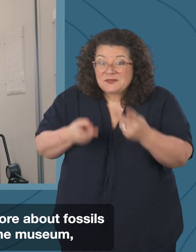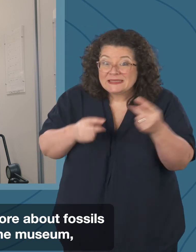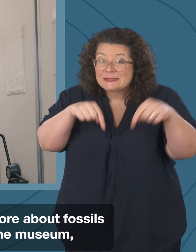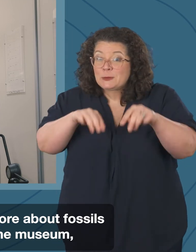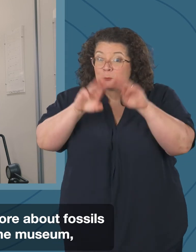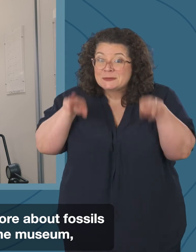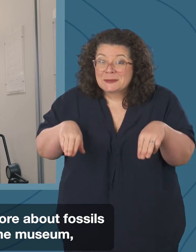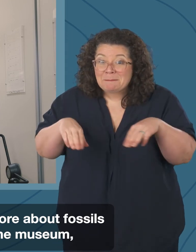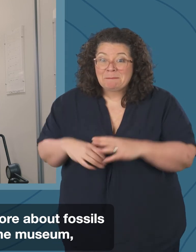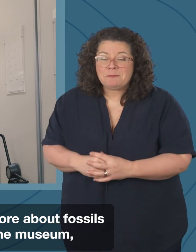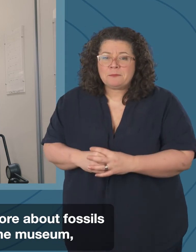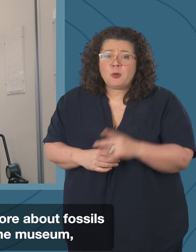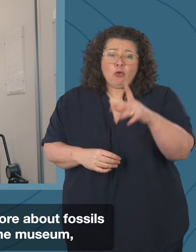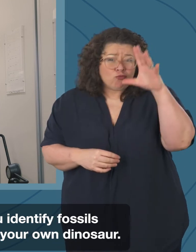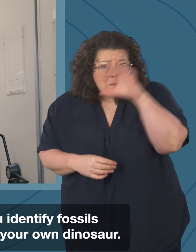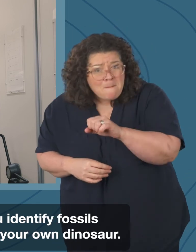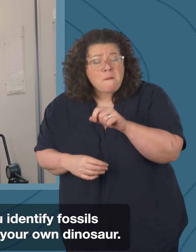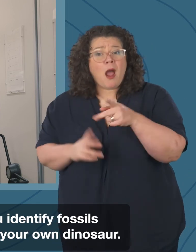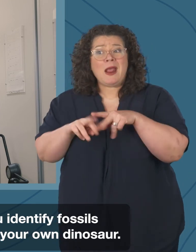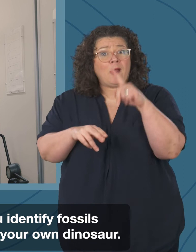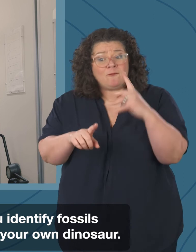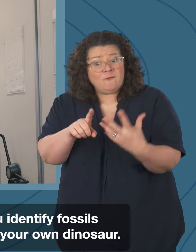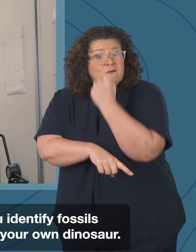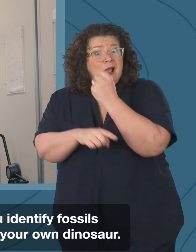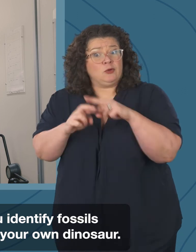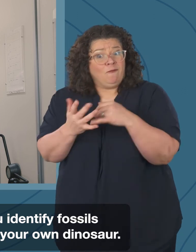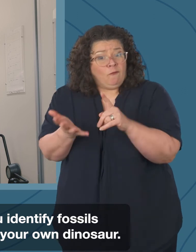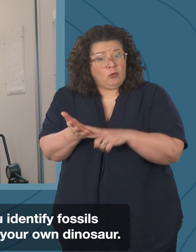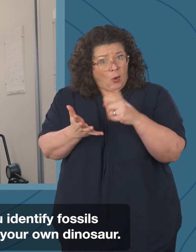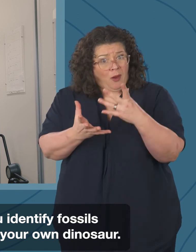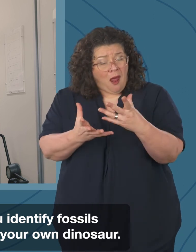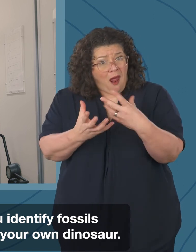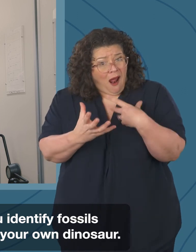next trip to the museum. And remember, we can help